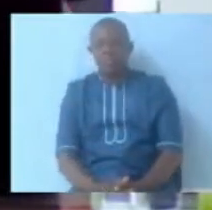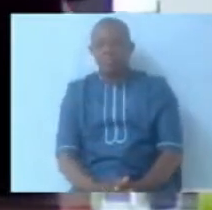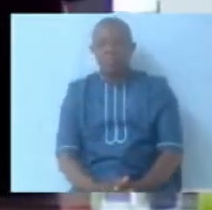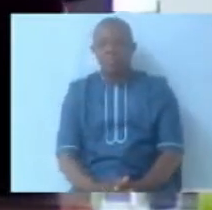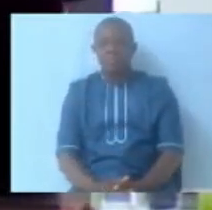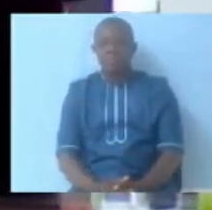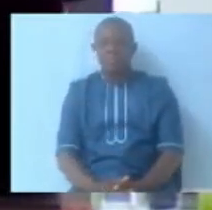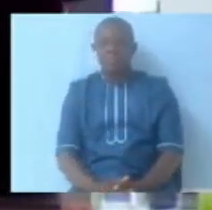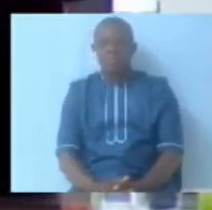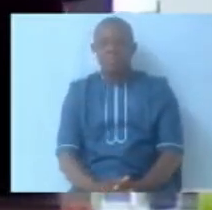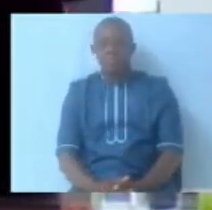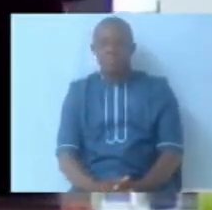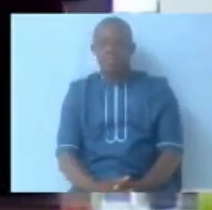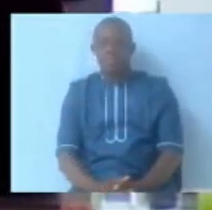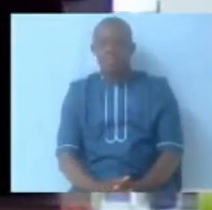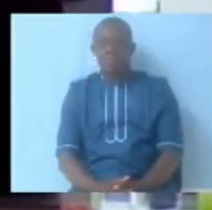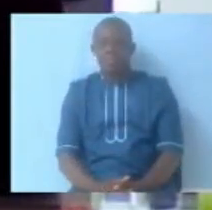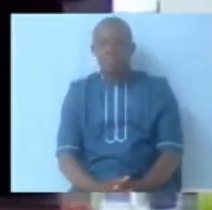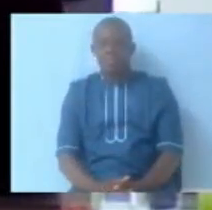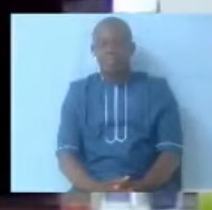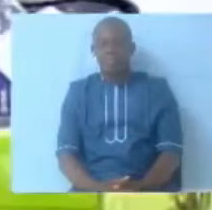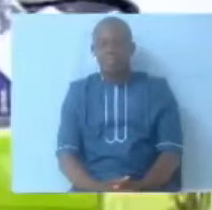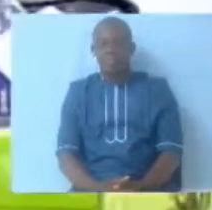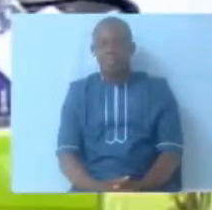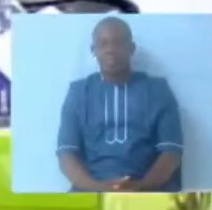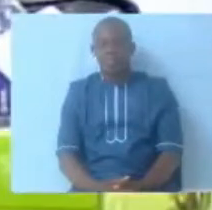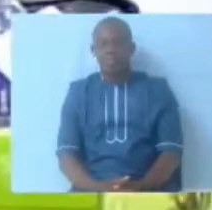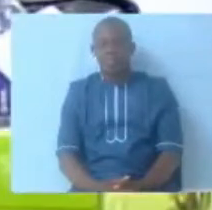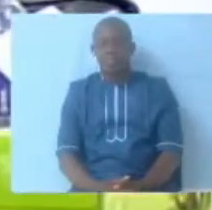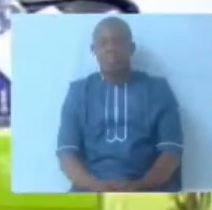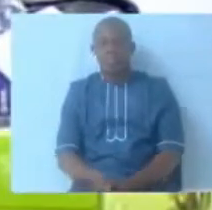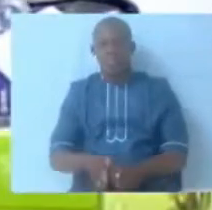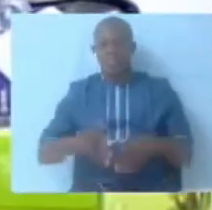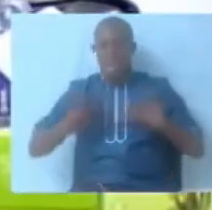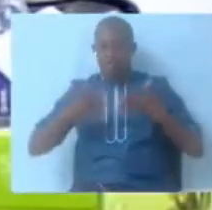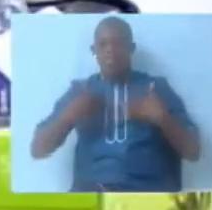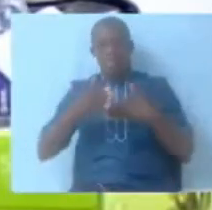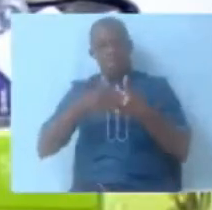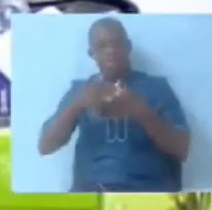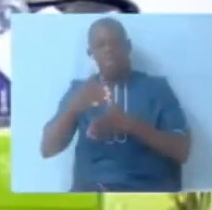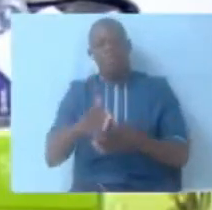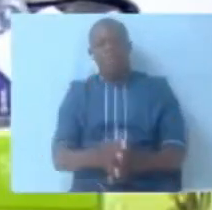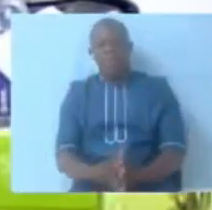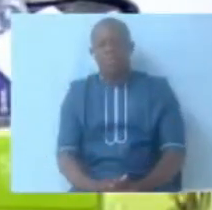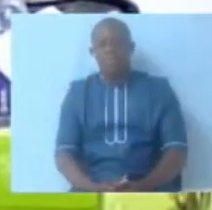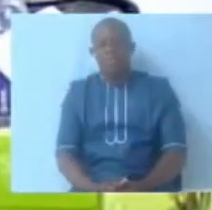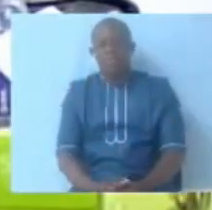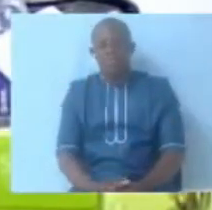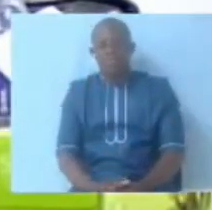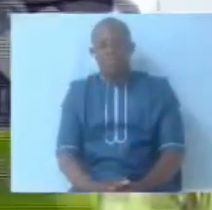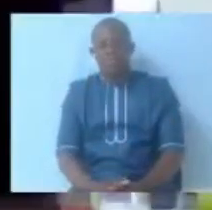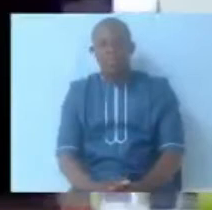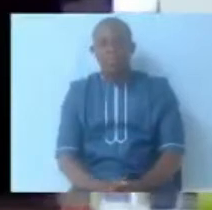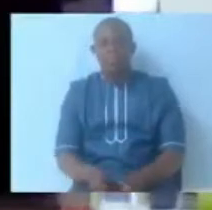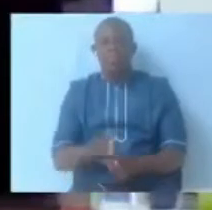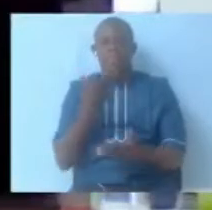Nyarapuru, Mayor Longo Loyal, Carola Purka, Tete, and you said and Ronincon. I'm grateful indeed. Akatanyan Nyaboti.